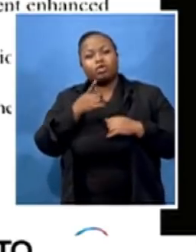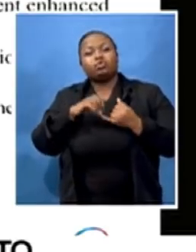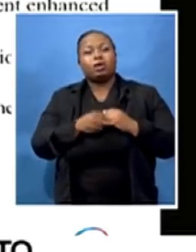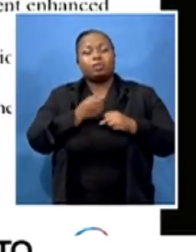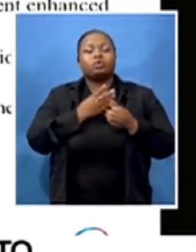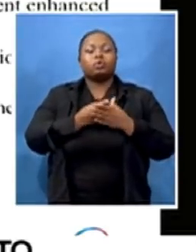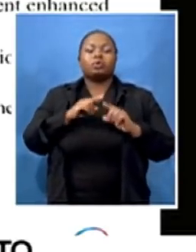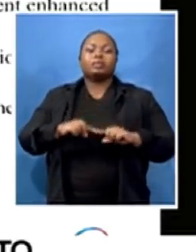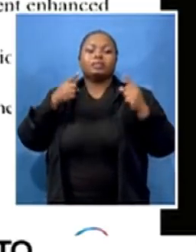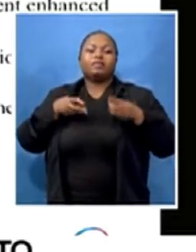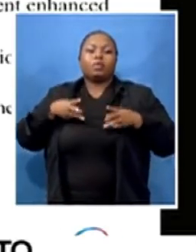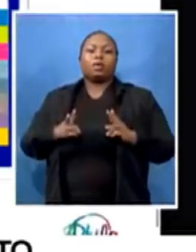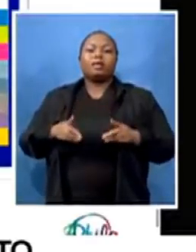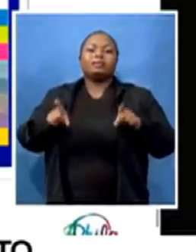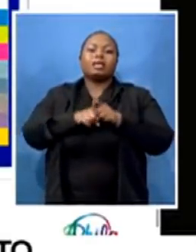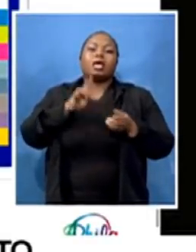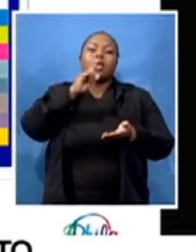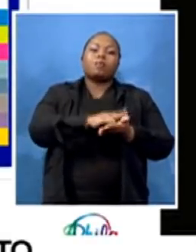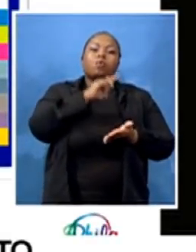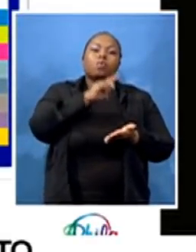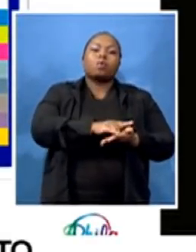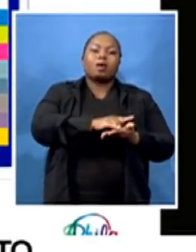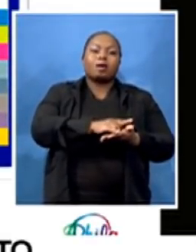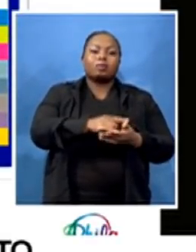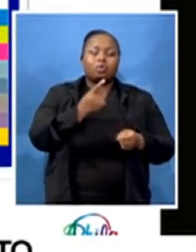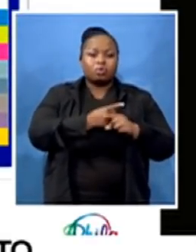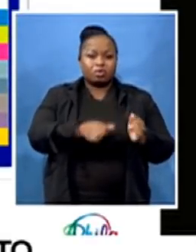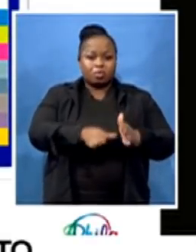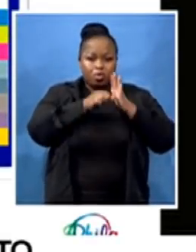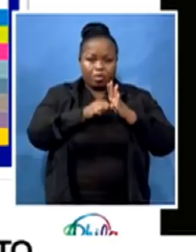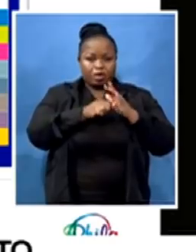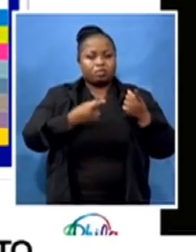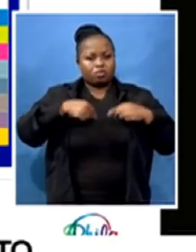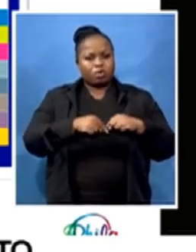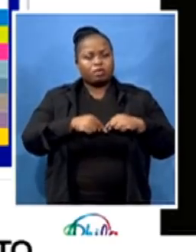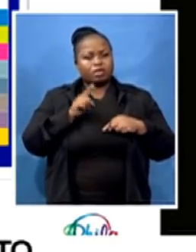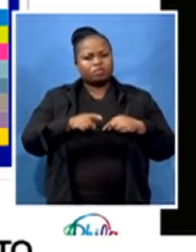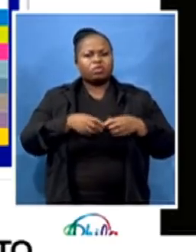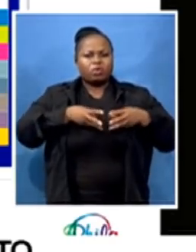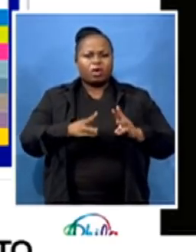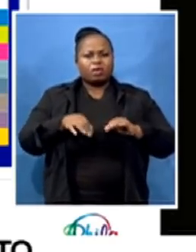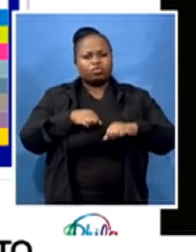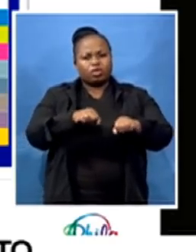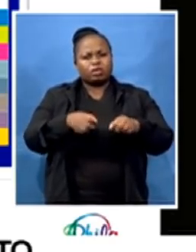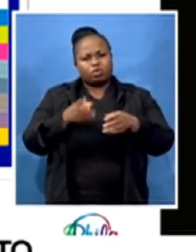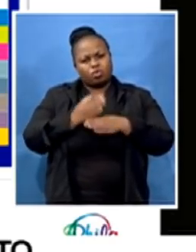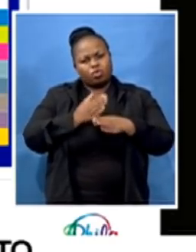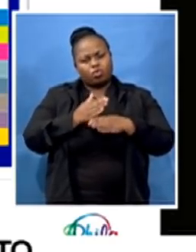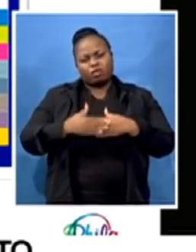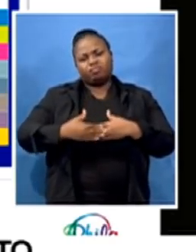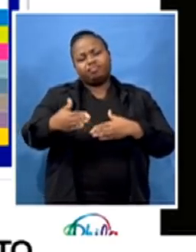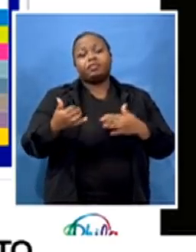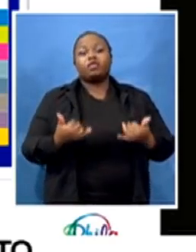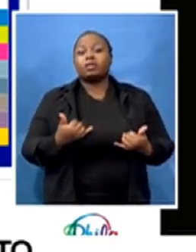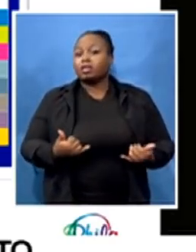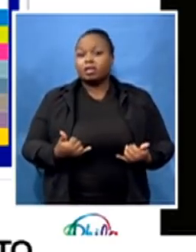So it's important for us to be upfront that that's the way the strategy will go. At the moment we're not there, it's important that we